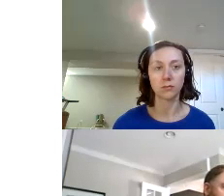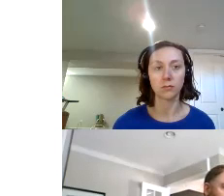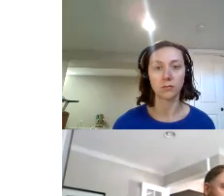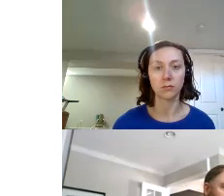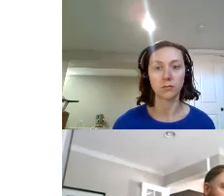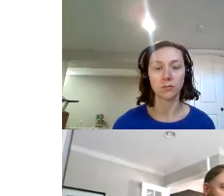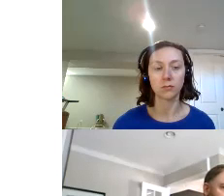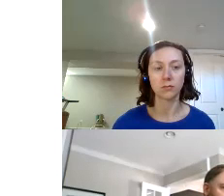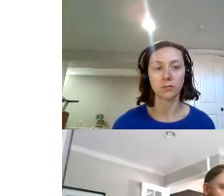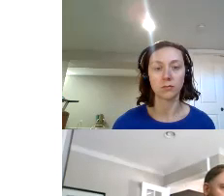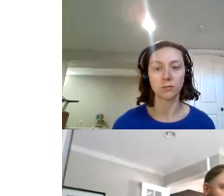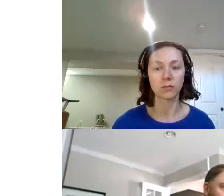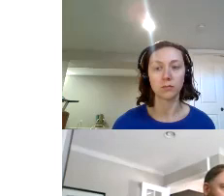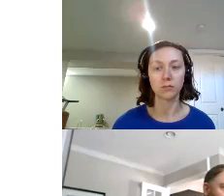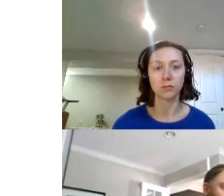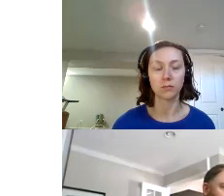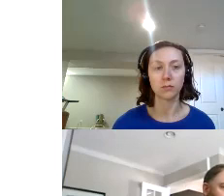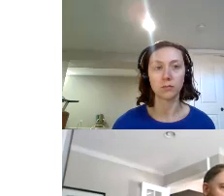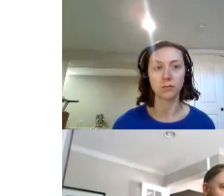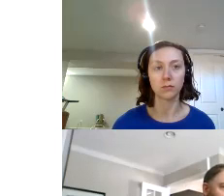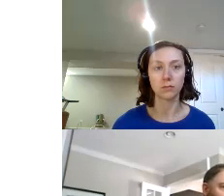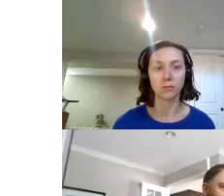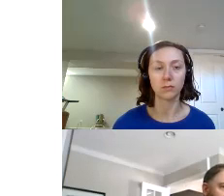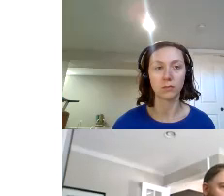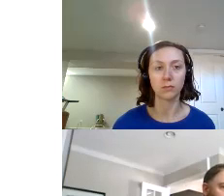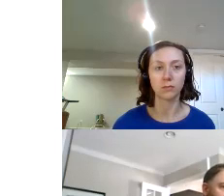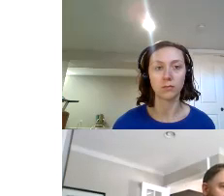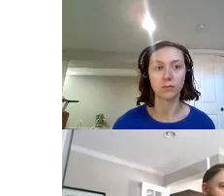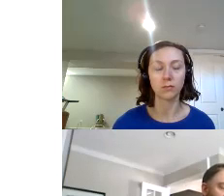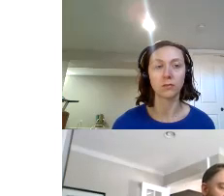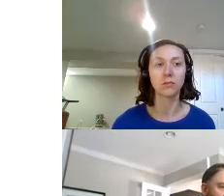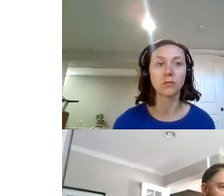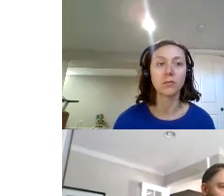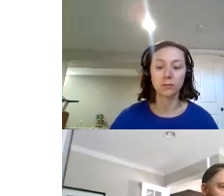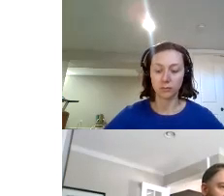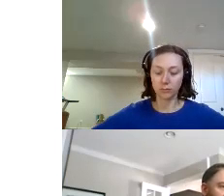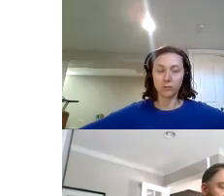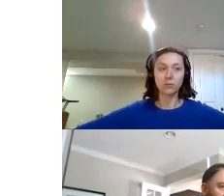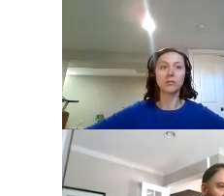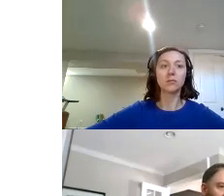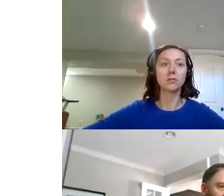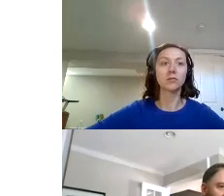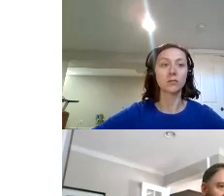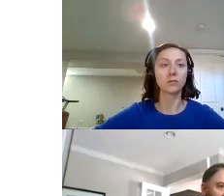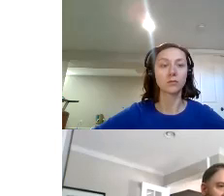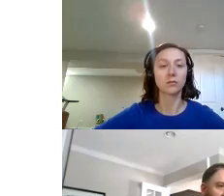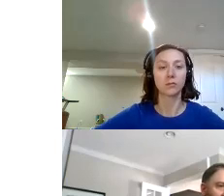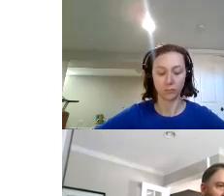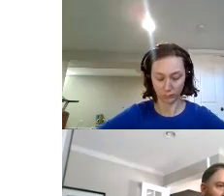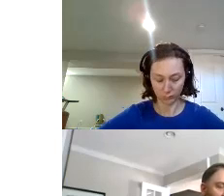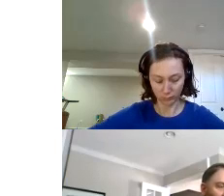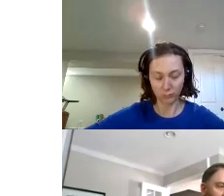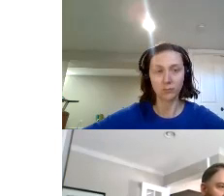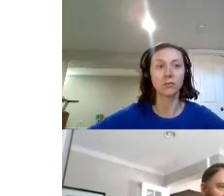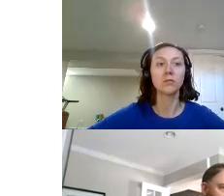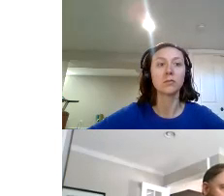point says explain the VIPMIP strategic plan, but it really helped us to operationalize the strategic plan. And there were a lot of benefits that came